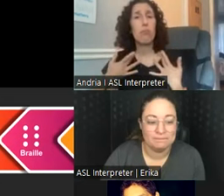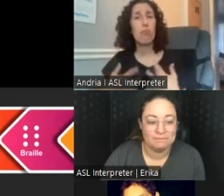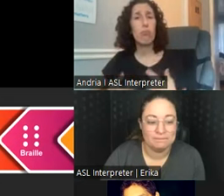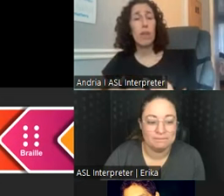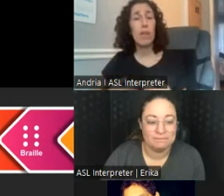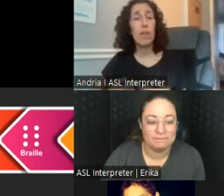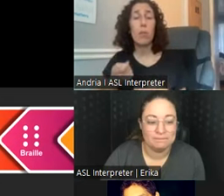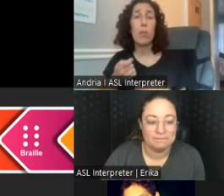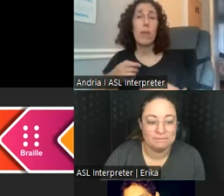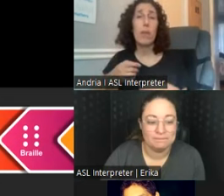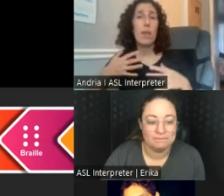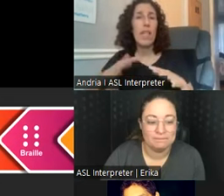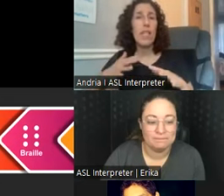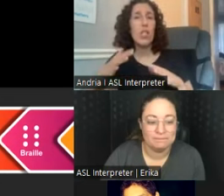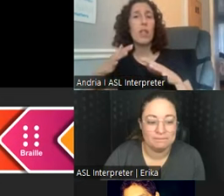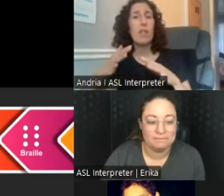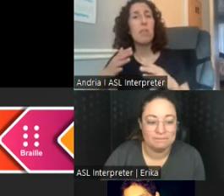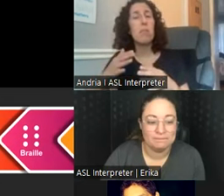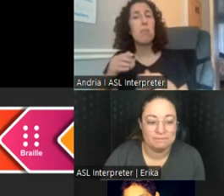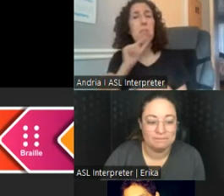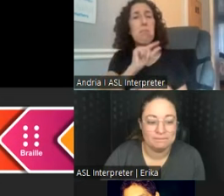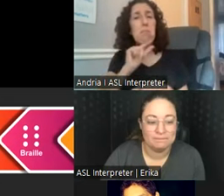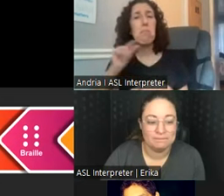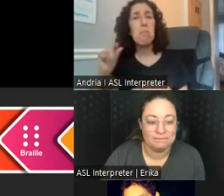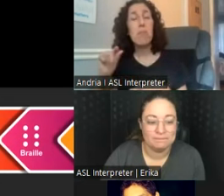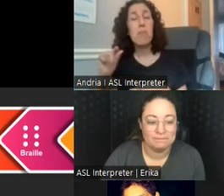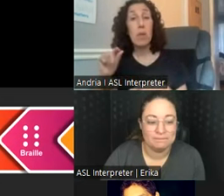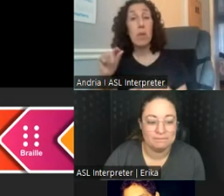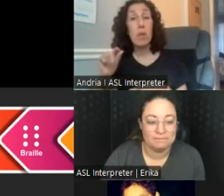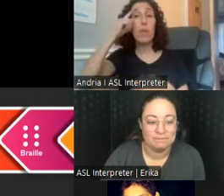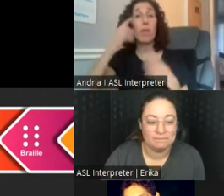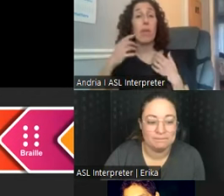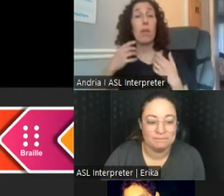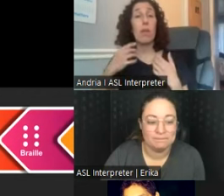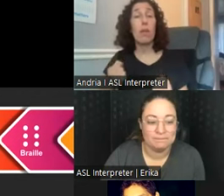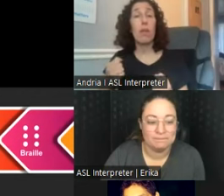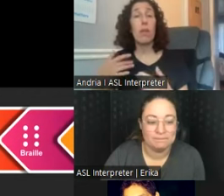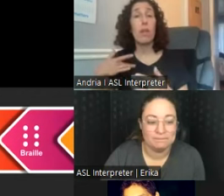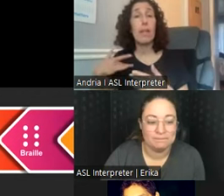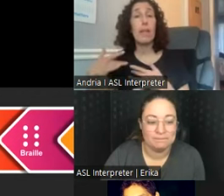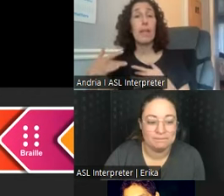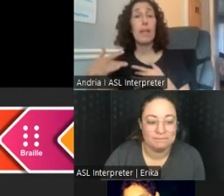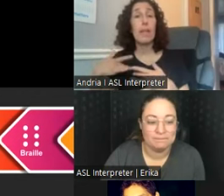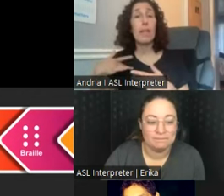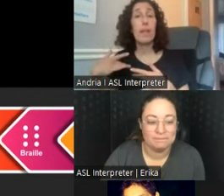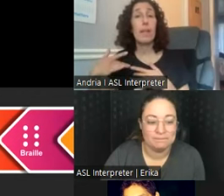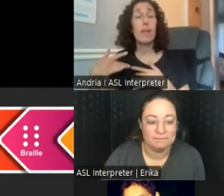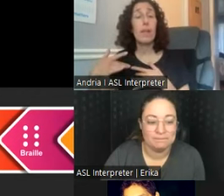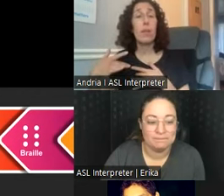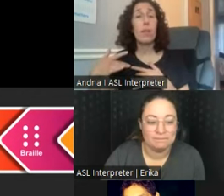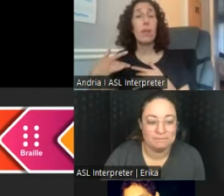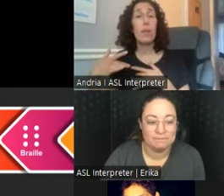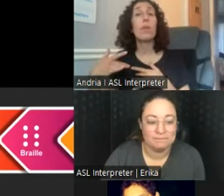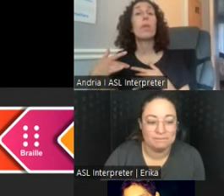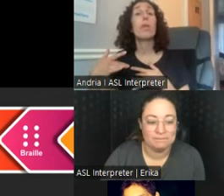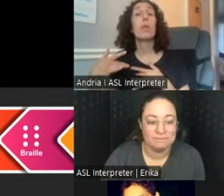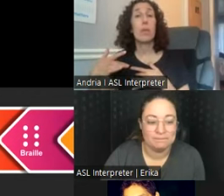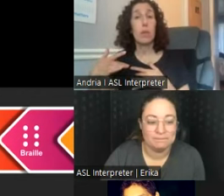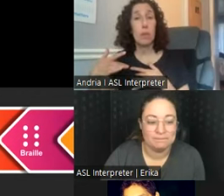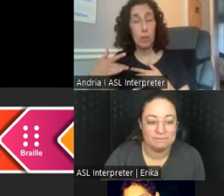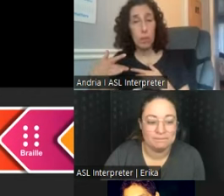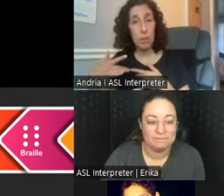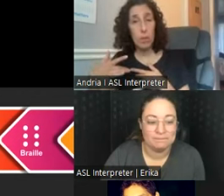Anxious, whatever it is. But these mental health concerns become mental health disabilities when the